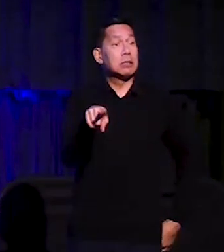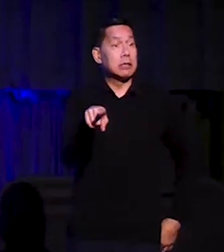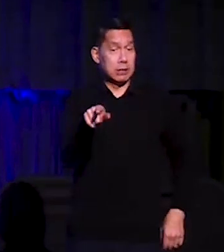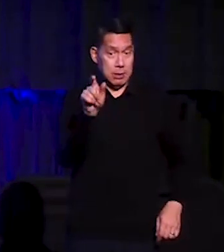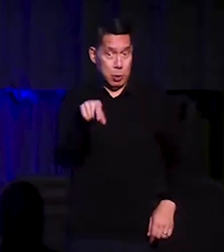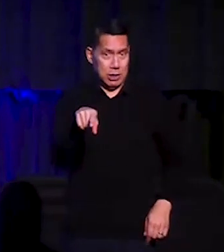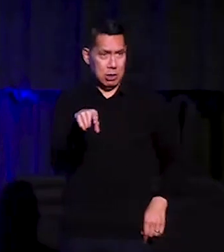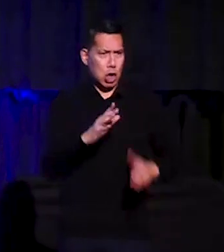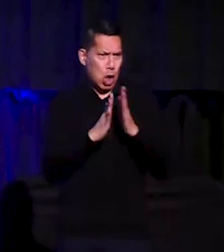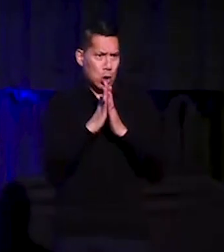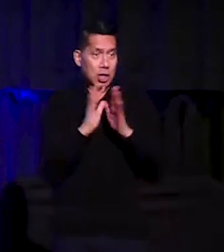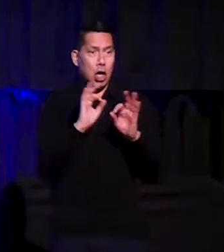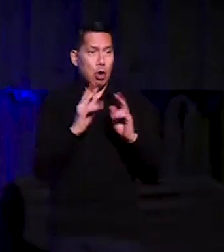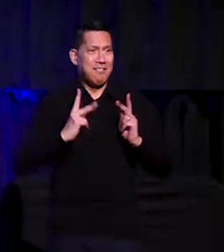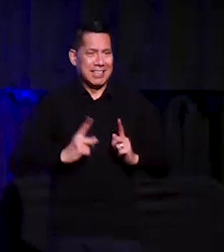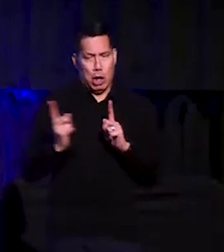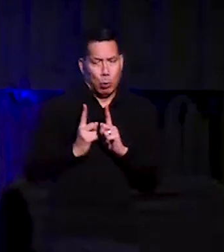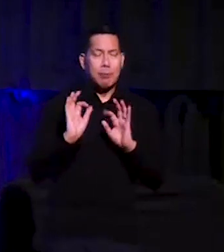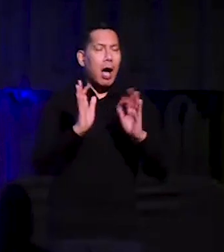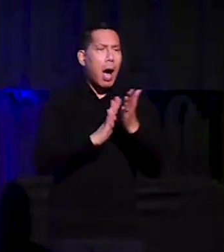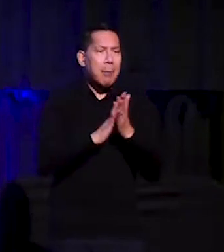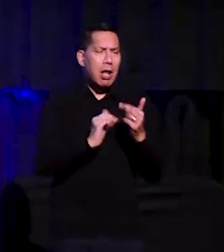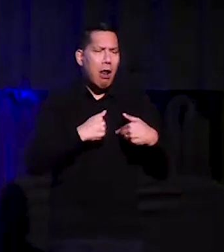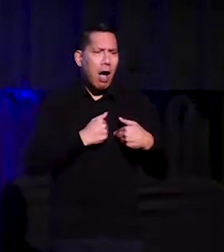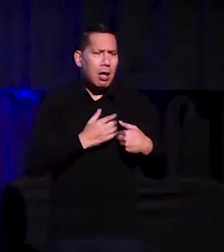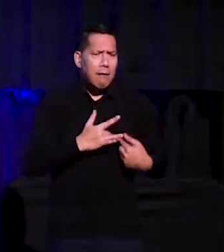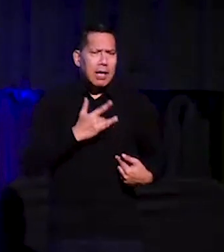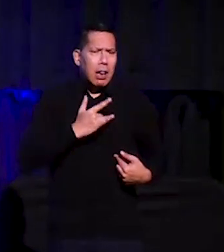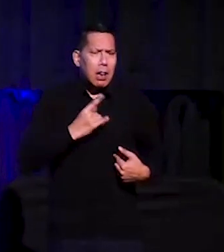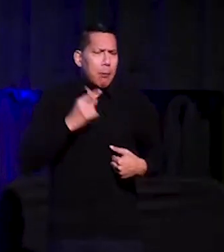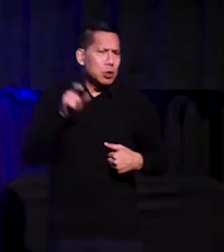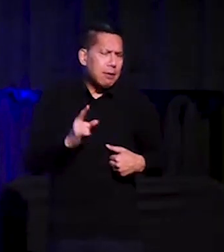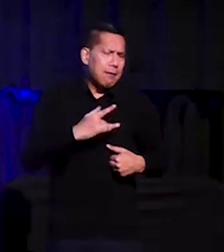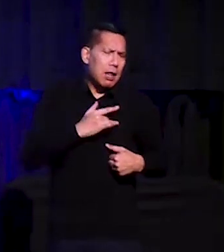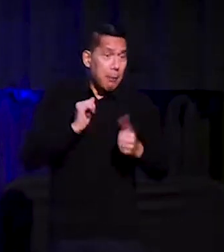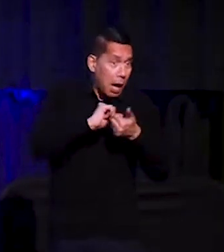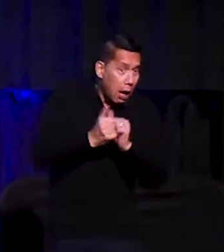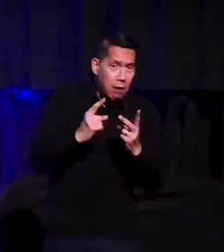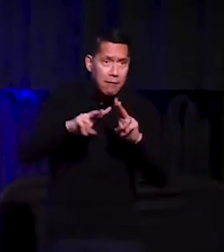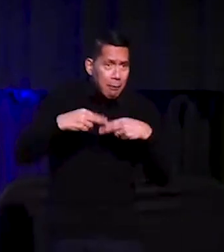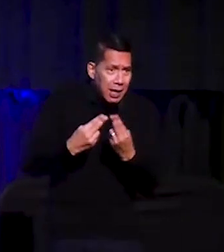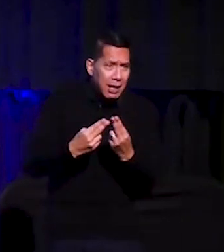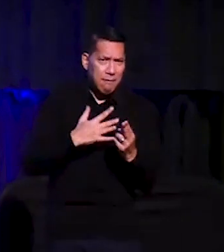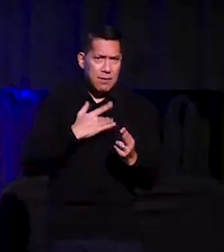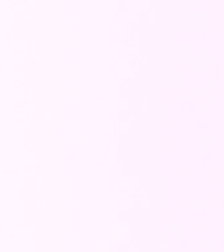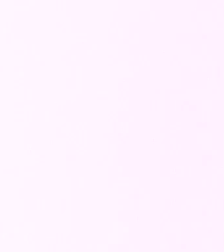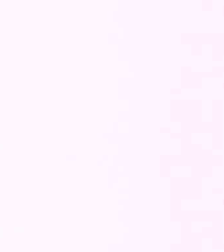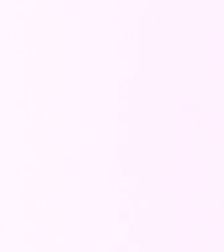closest to you, not physically closest to you, but like in terms of like, someone that could be your partner, your families, and